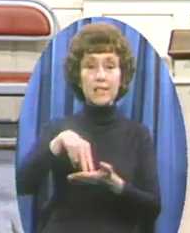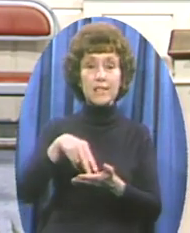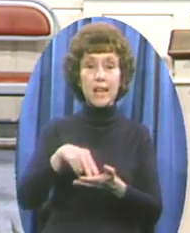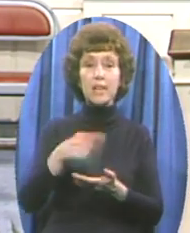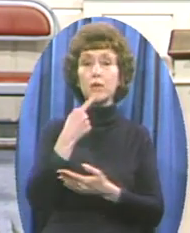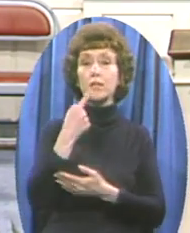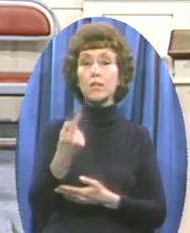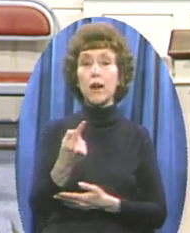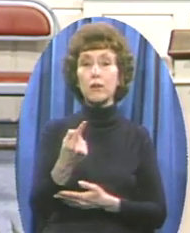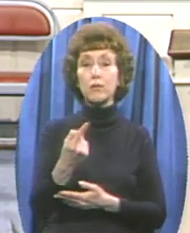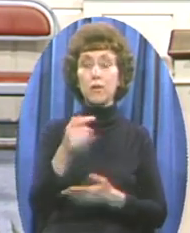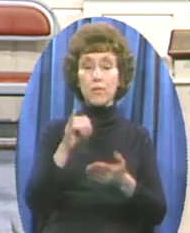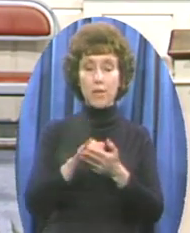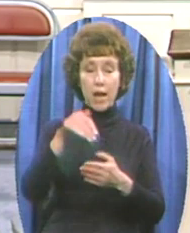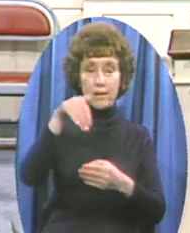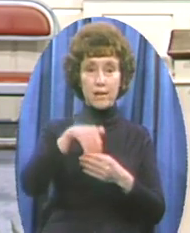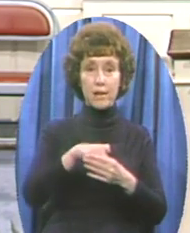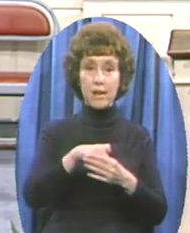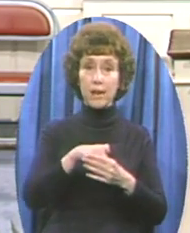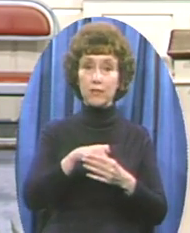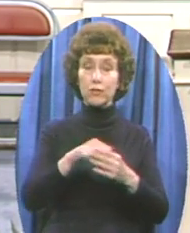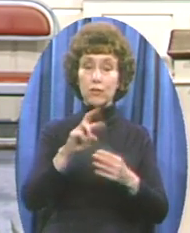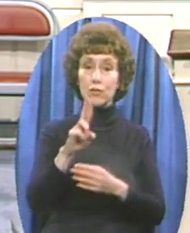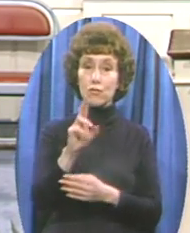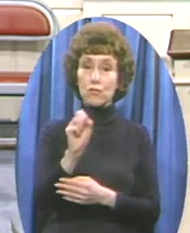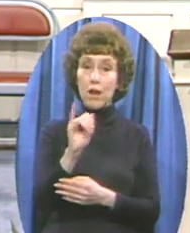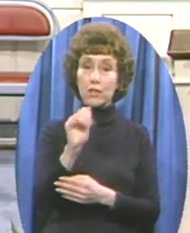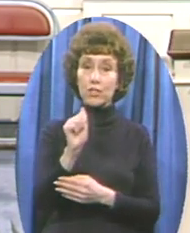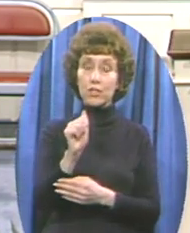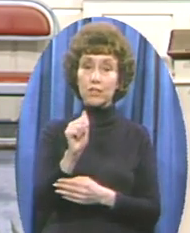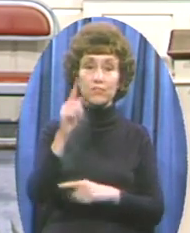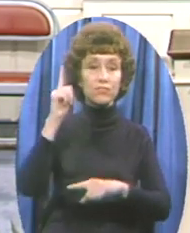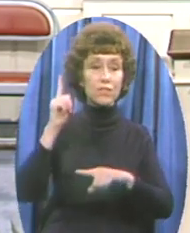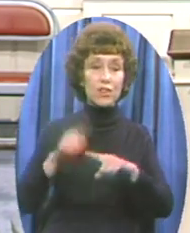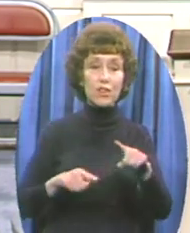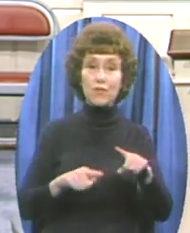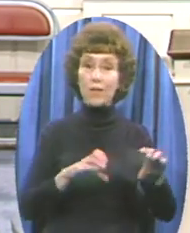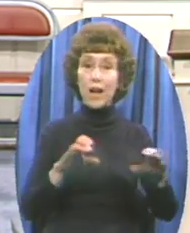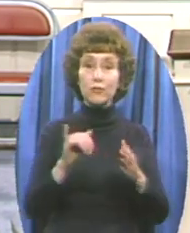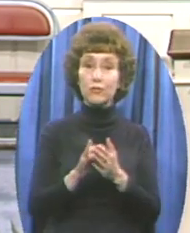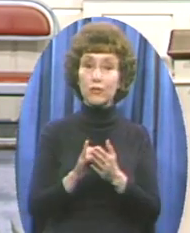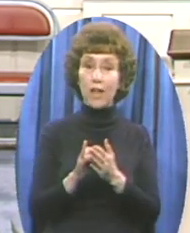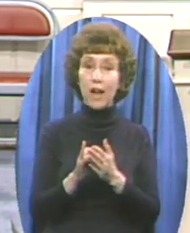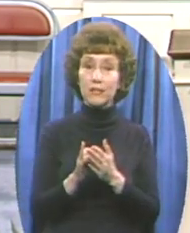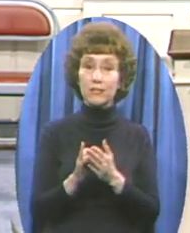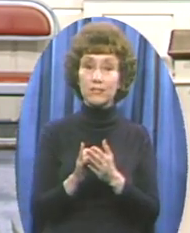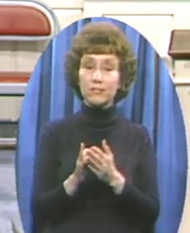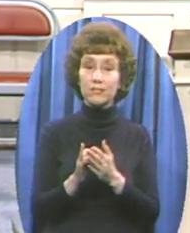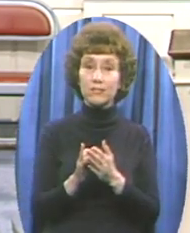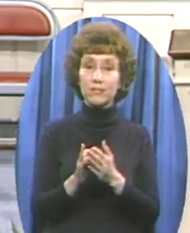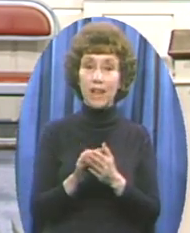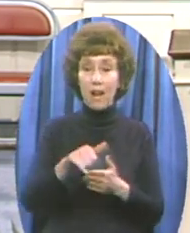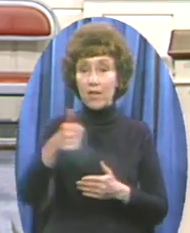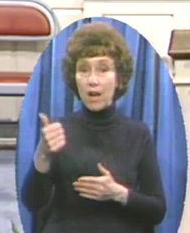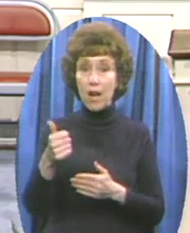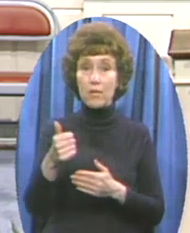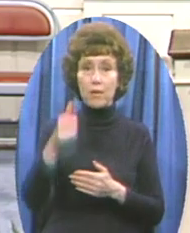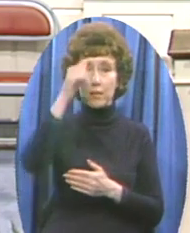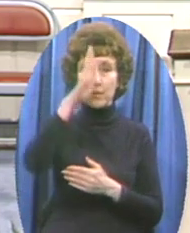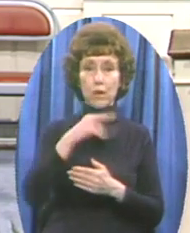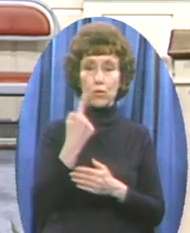year, were standing here, he would tell you, you can't do that in Russia. That's why he now lives in the United